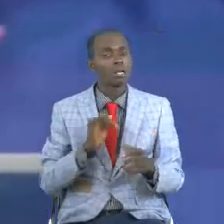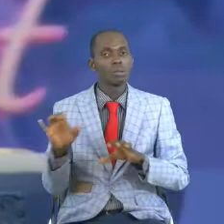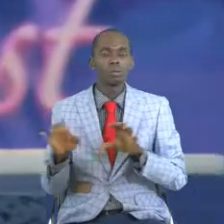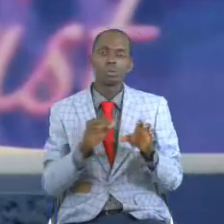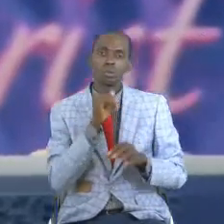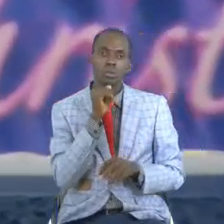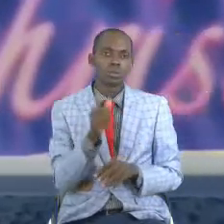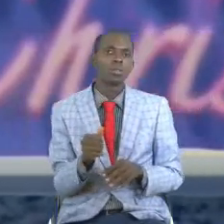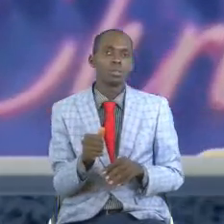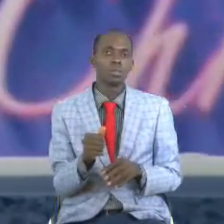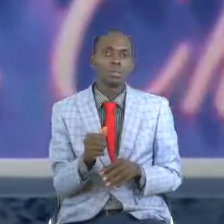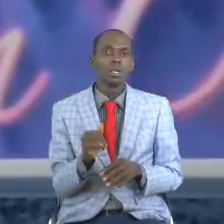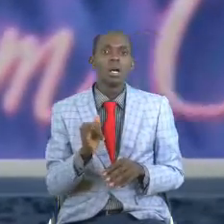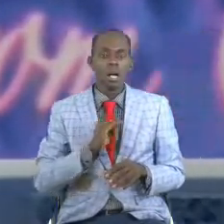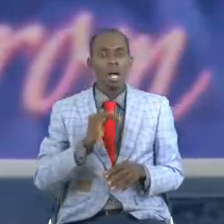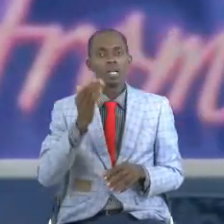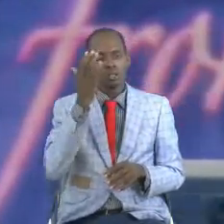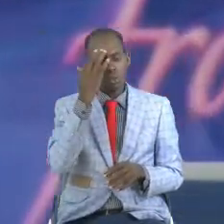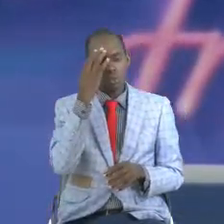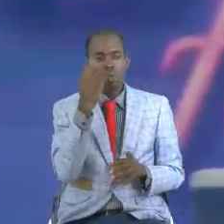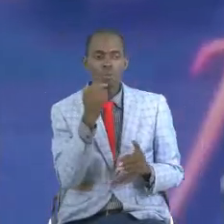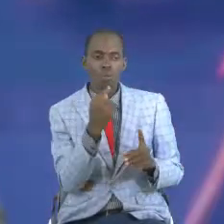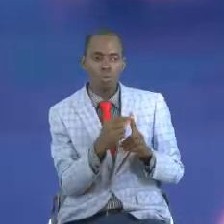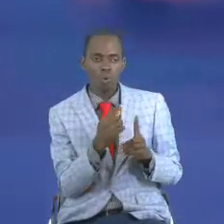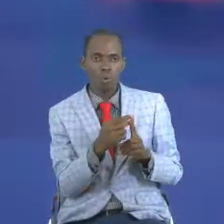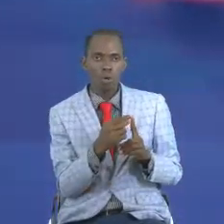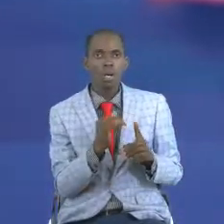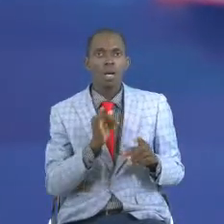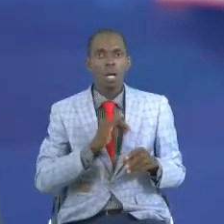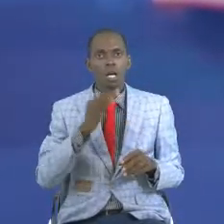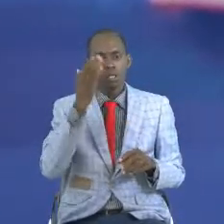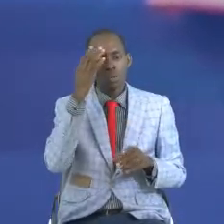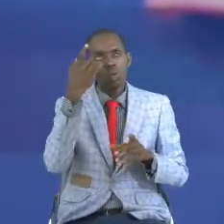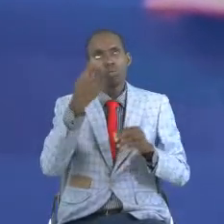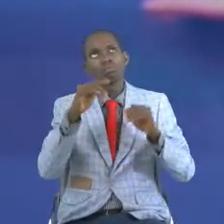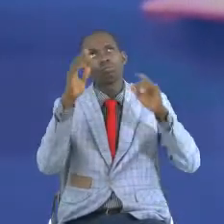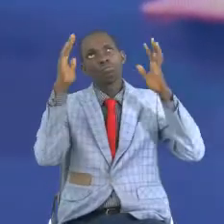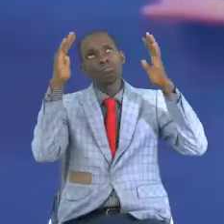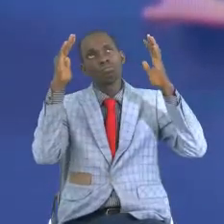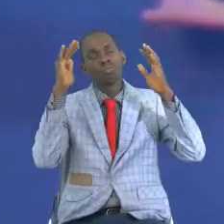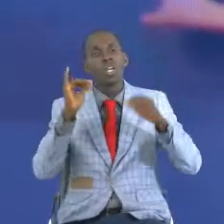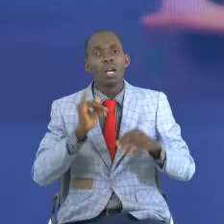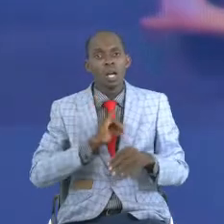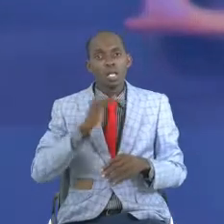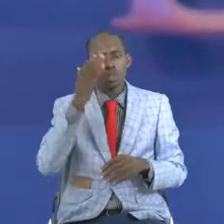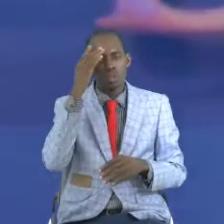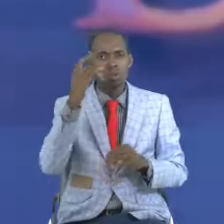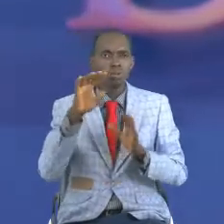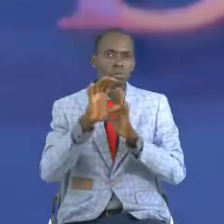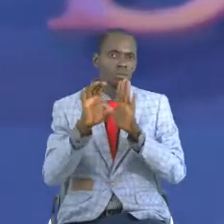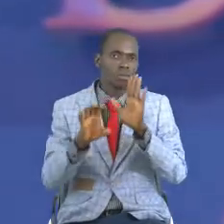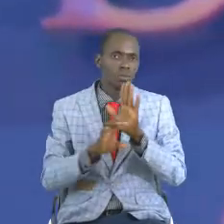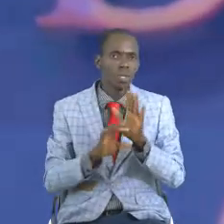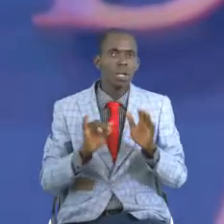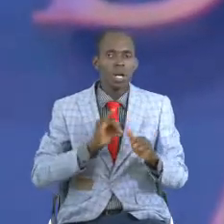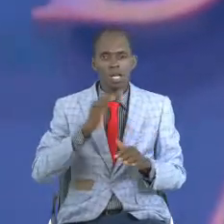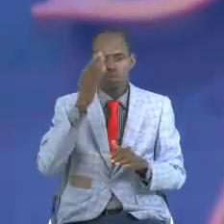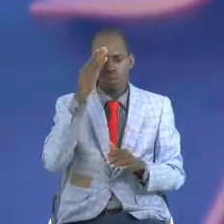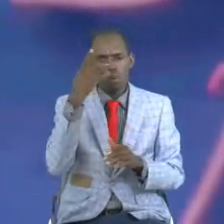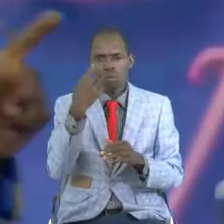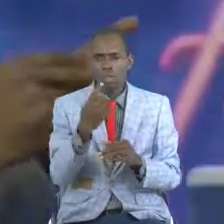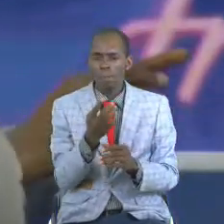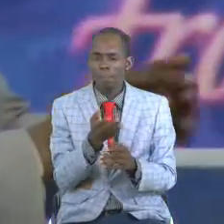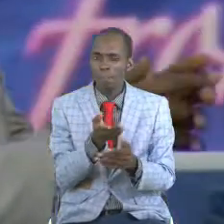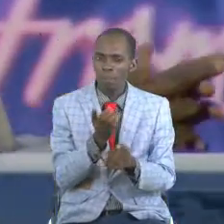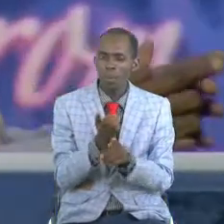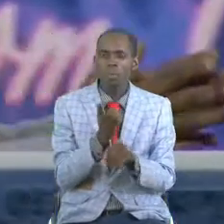I know the word. I know the expectation. I know the commandment. I know the right way.